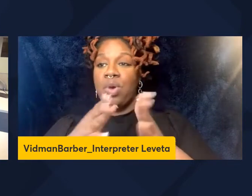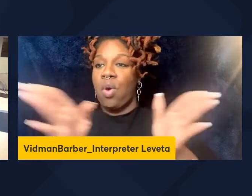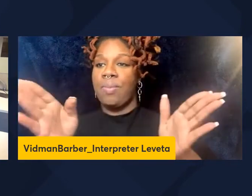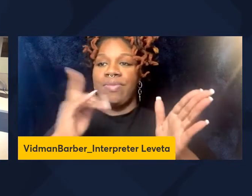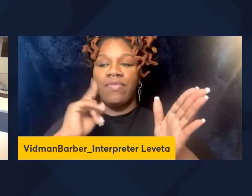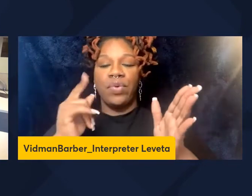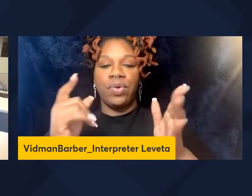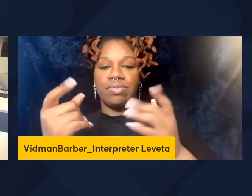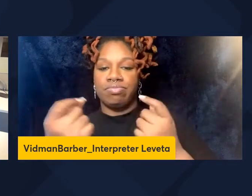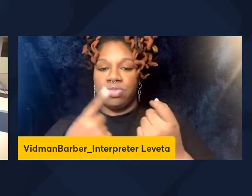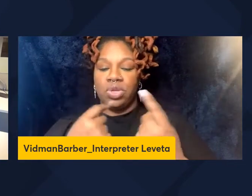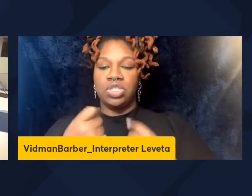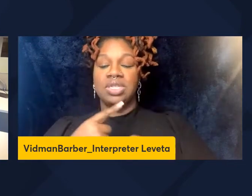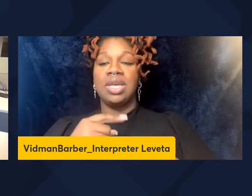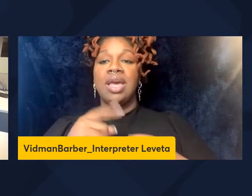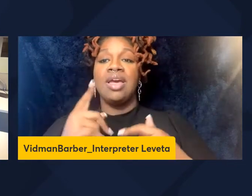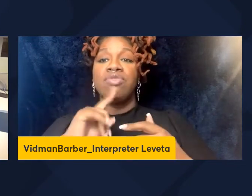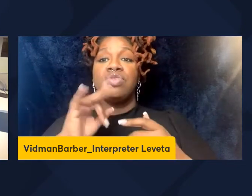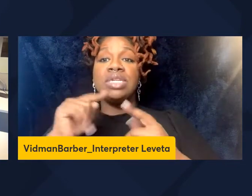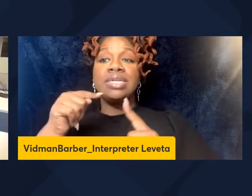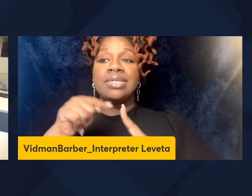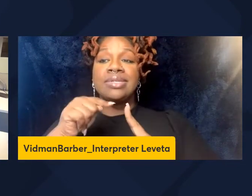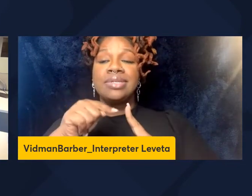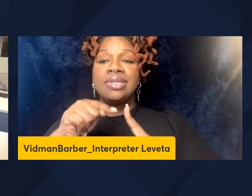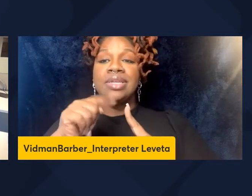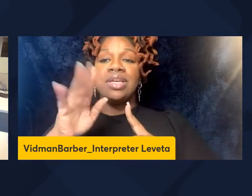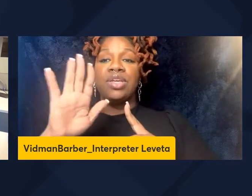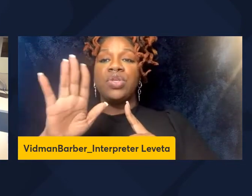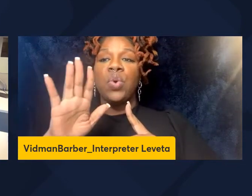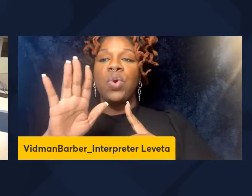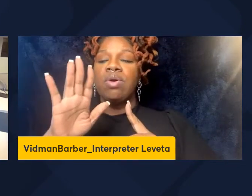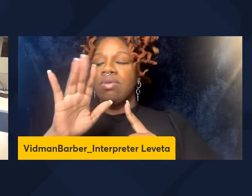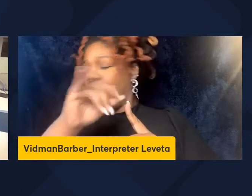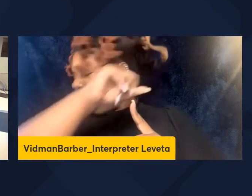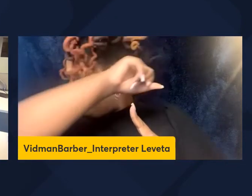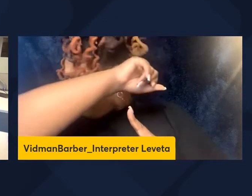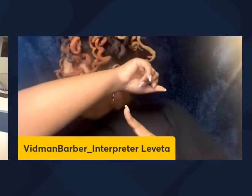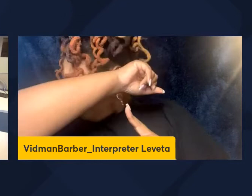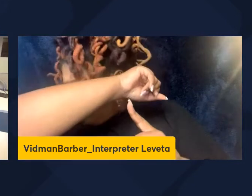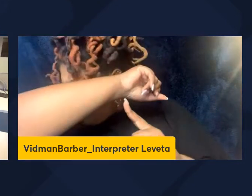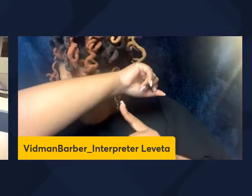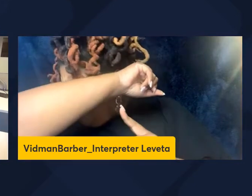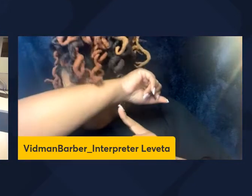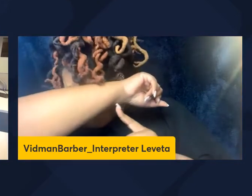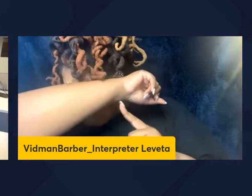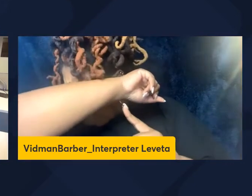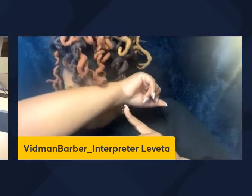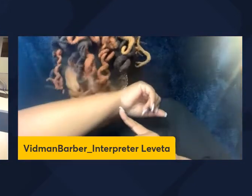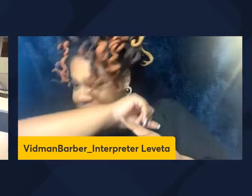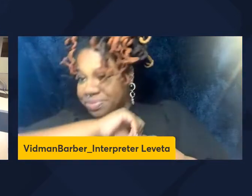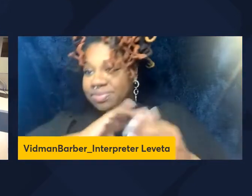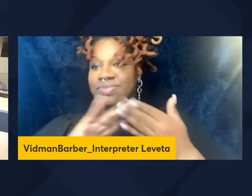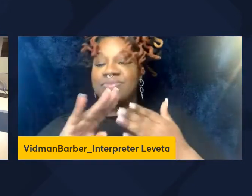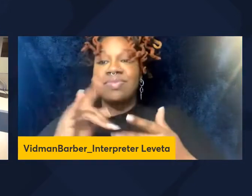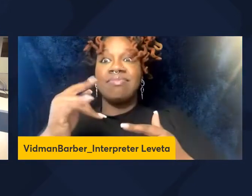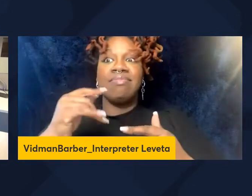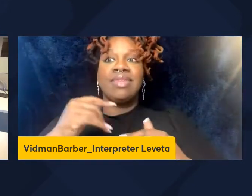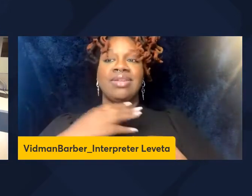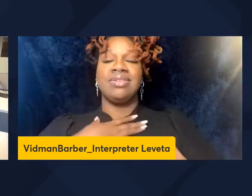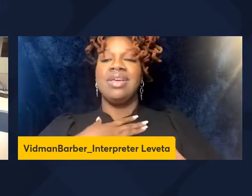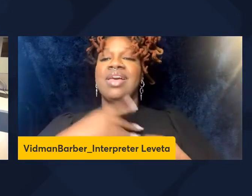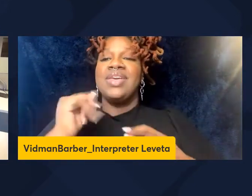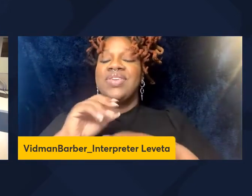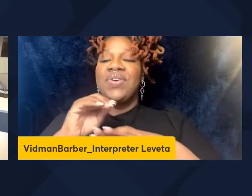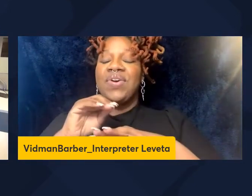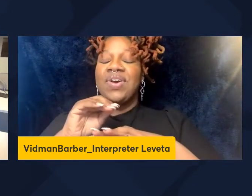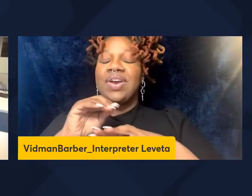questions, is really about your sphere of influence. I will talk to many students, and they will say that